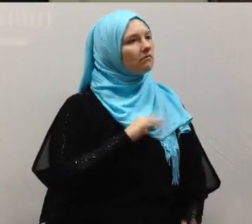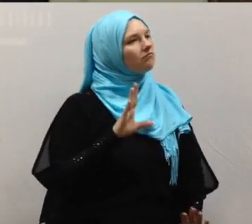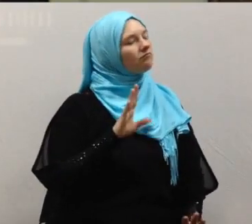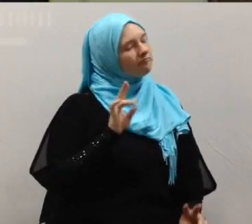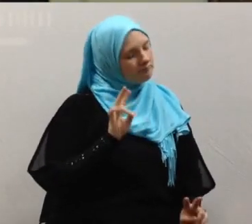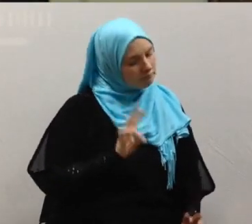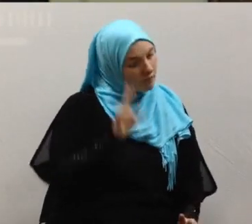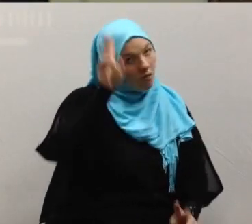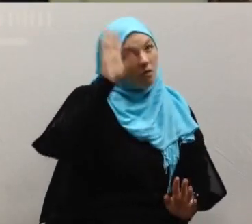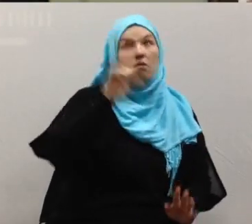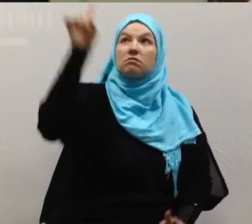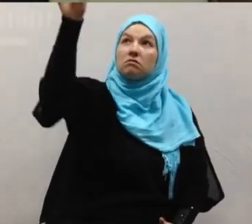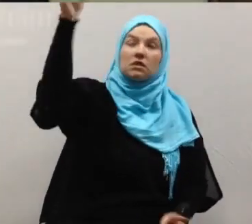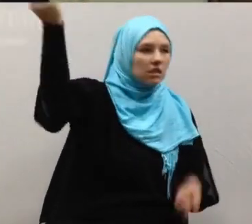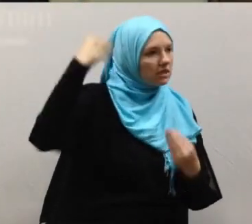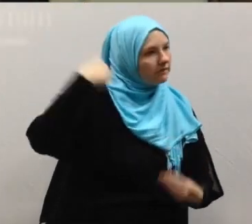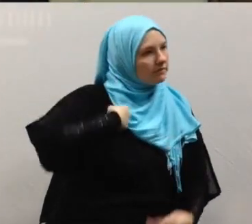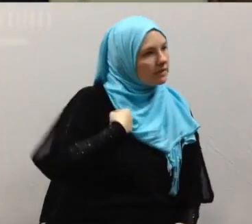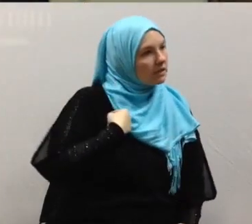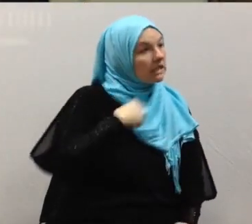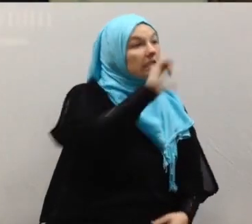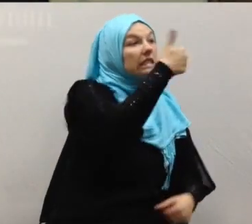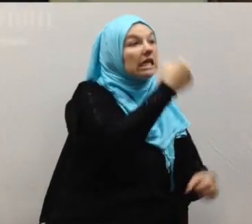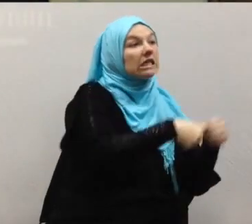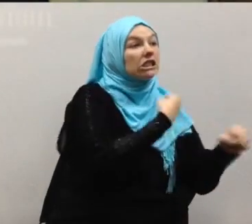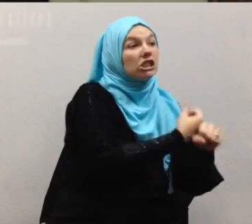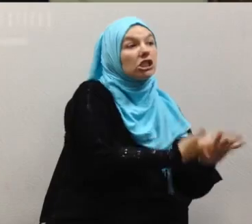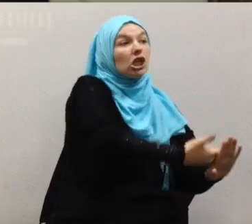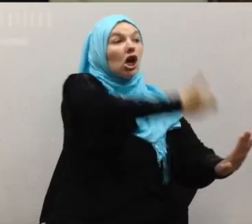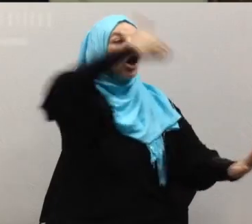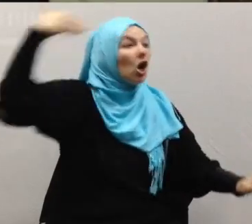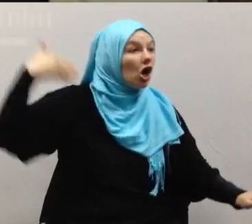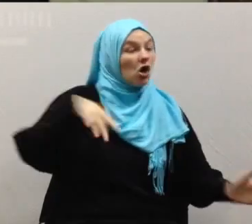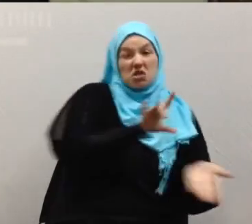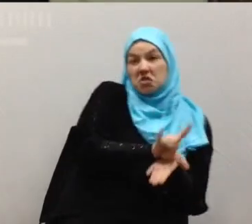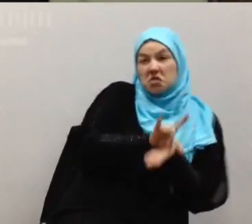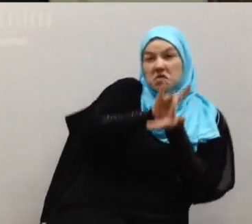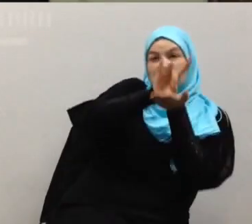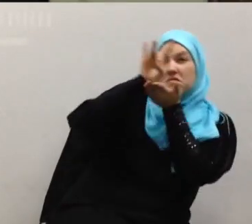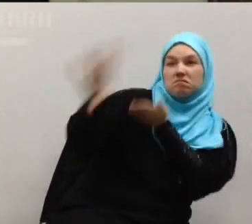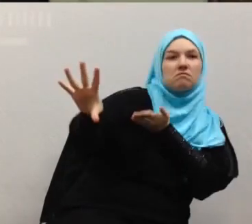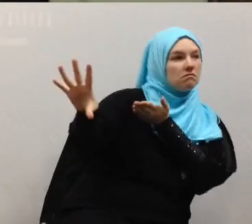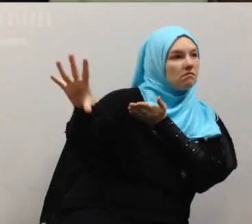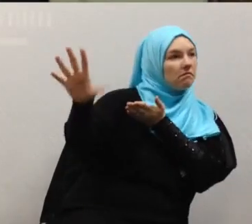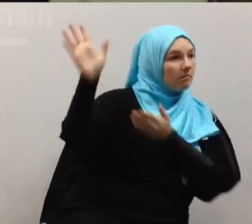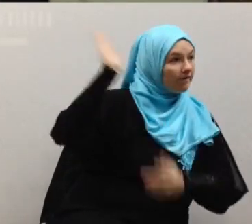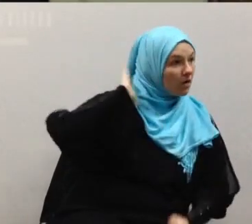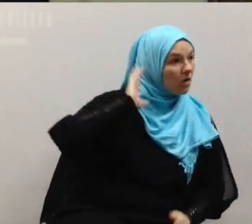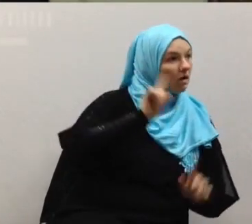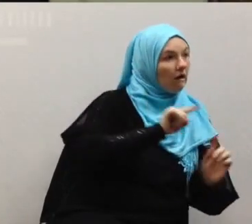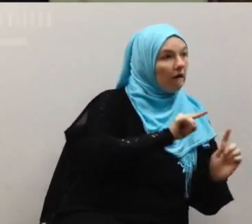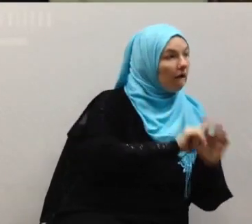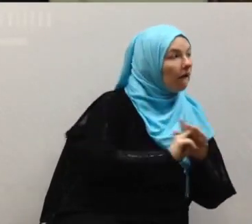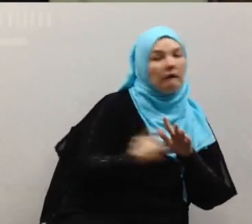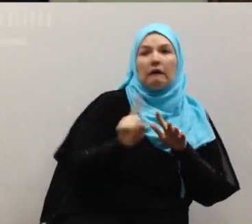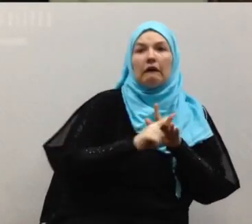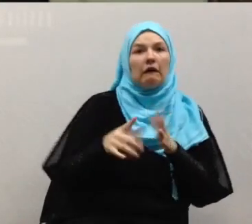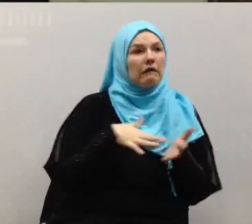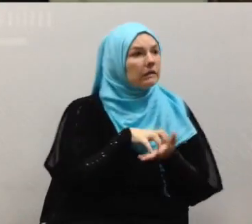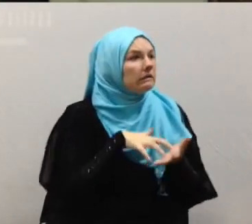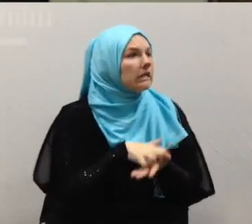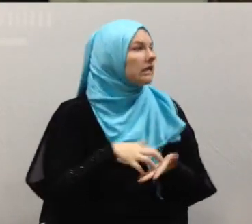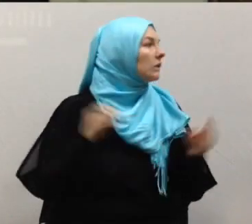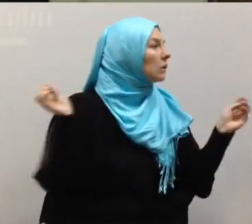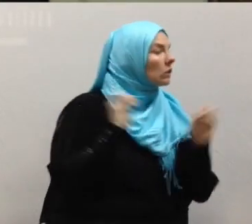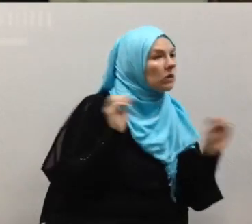ago. He was kicked out, helpless, weak, and unable to defend